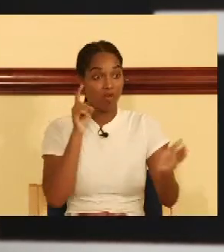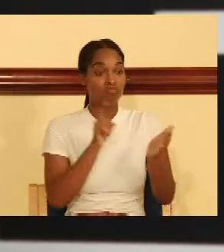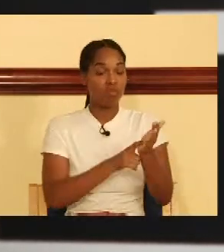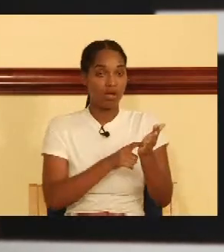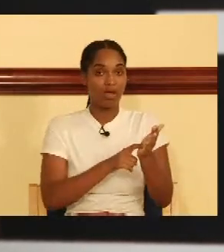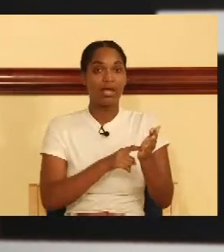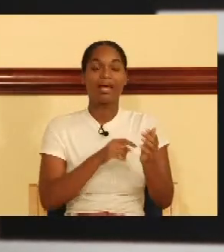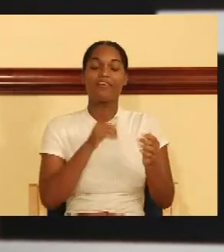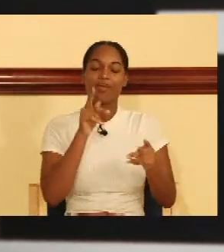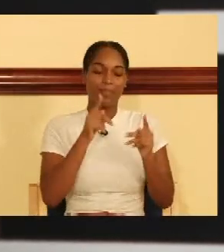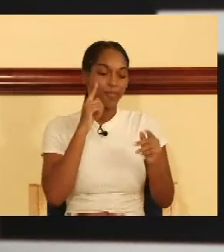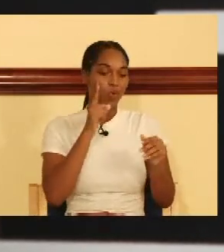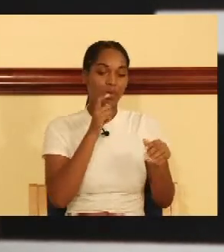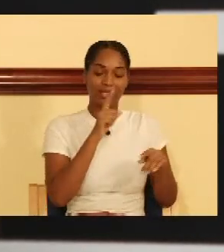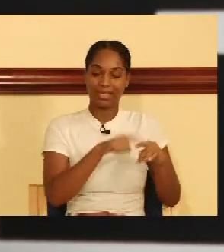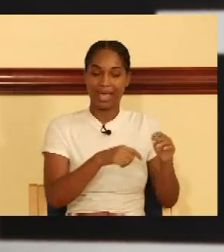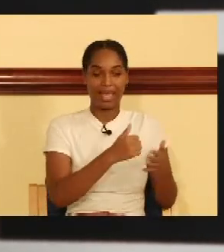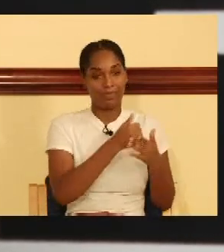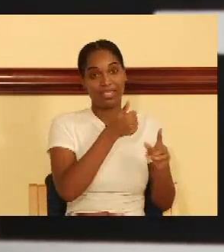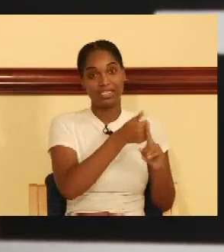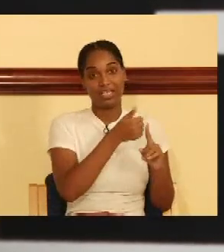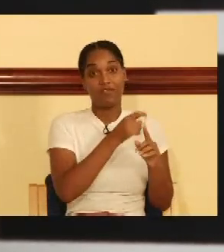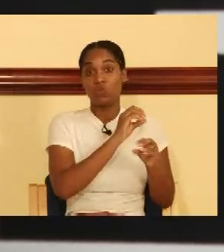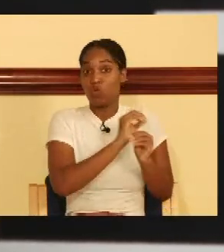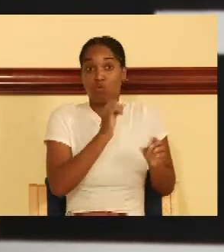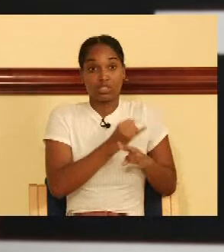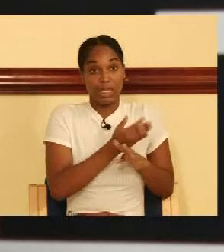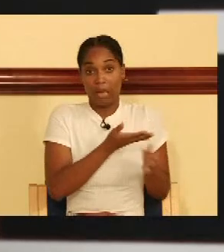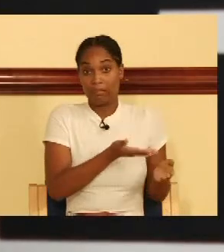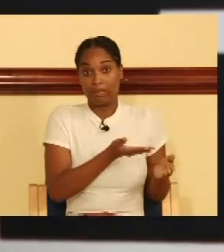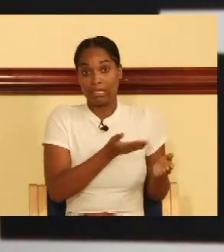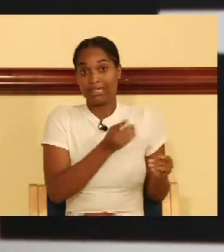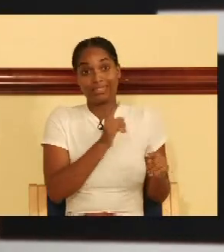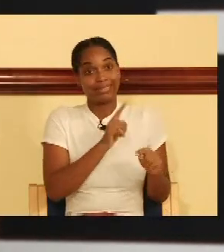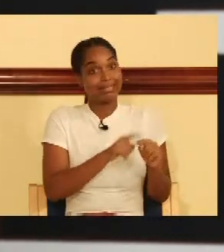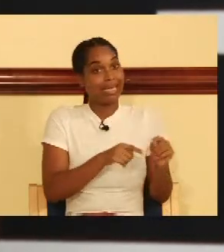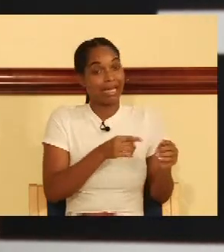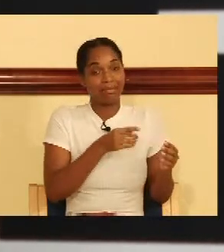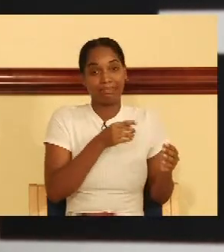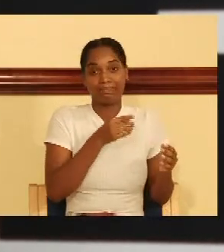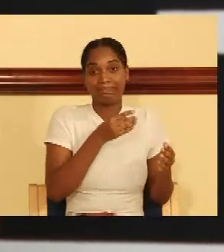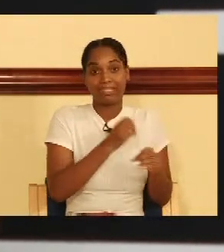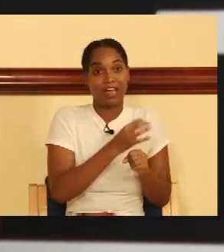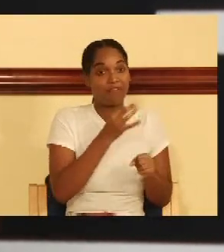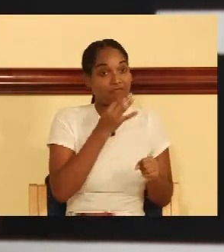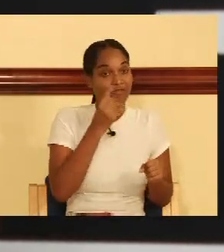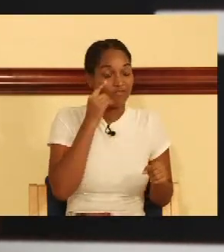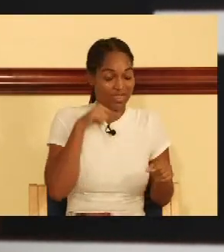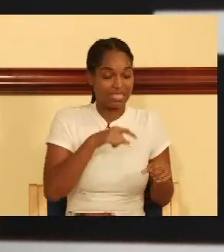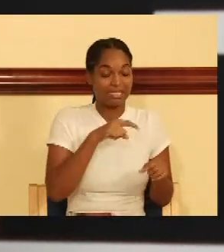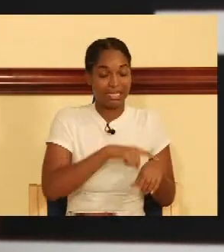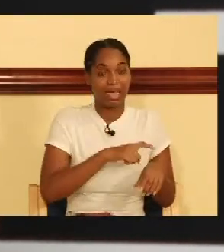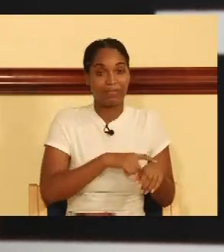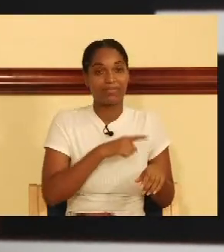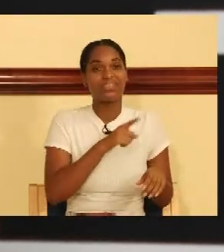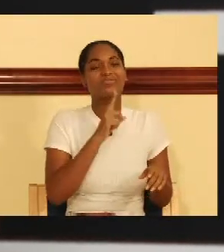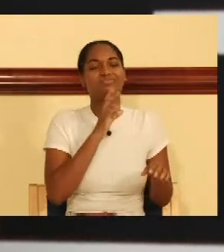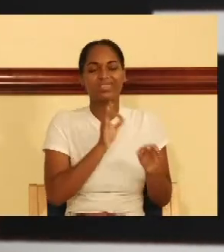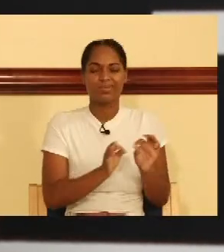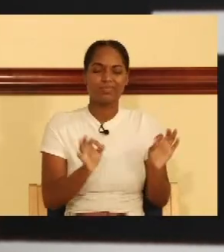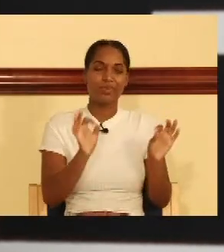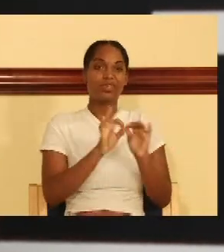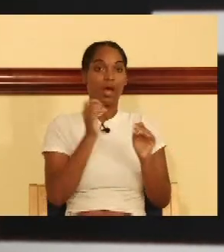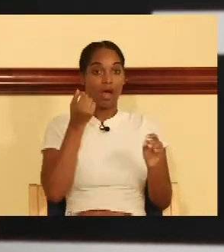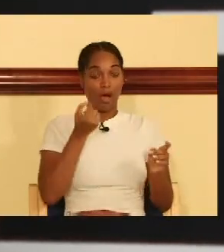vulnerable groups who are unemployed and unable to fend for themselves during this time. And so it is just important